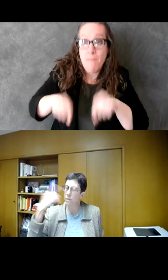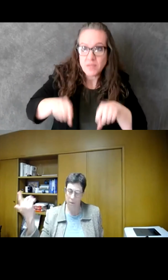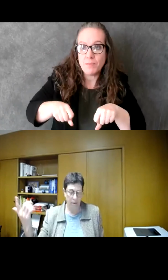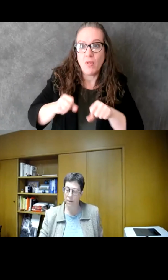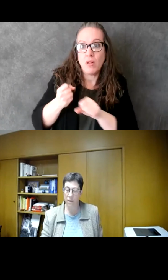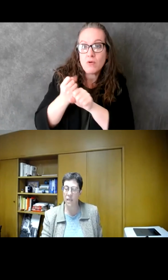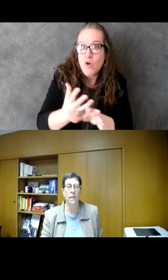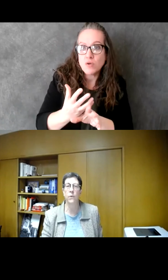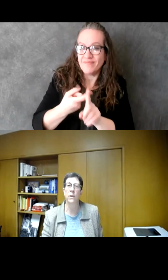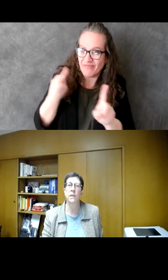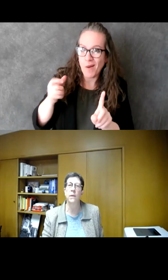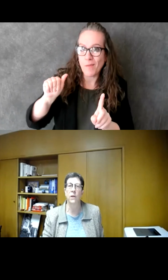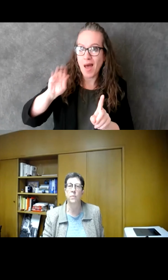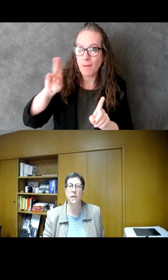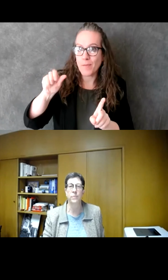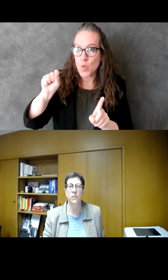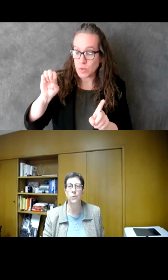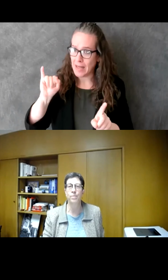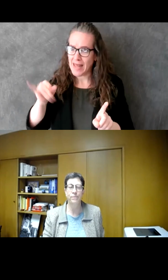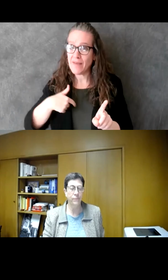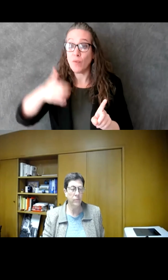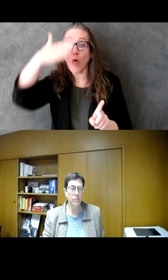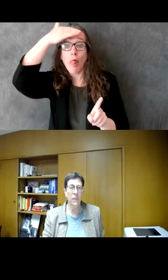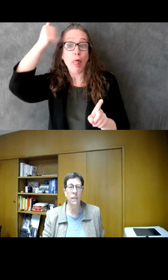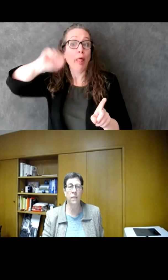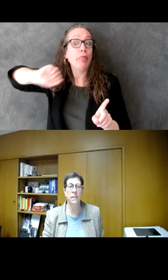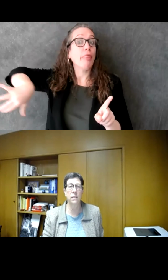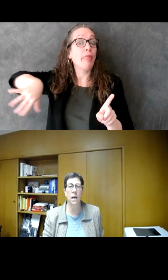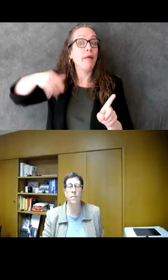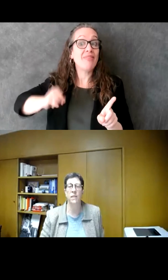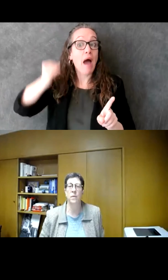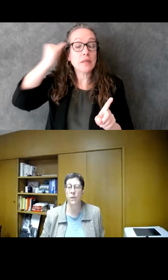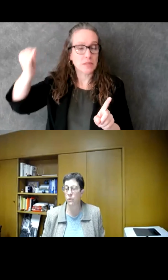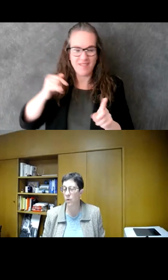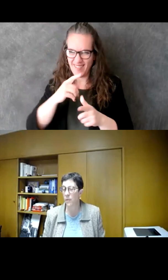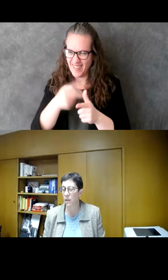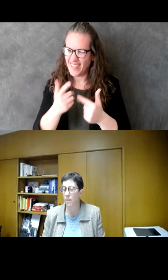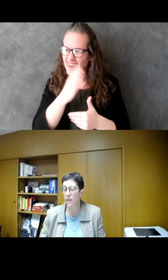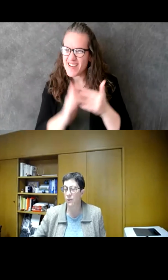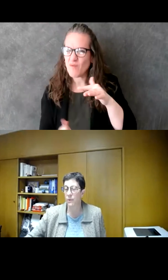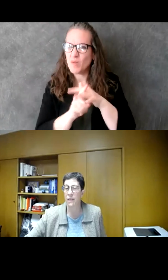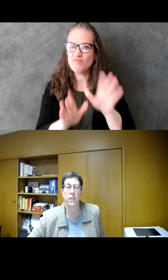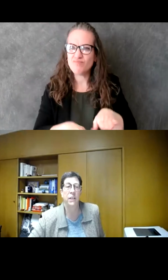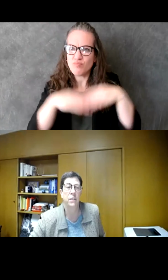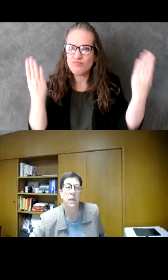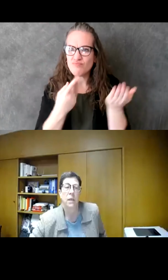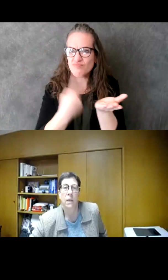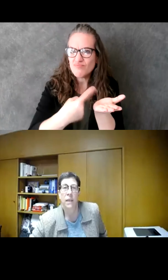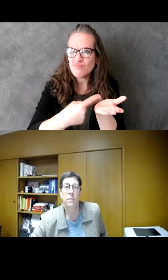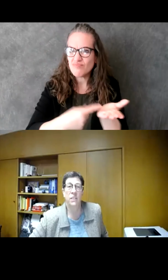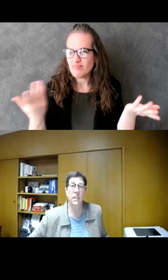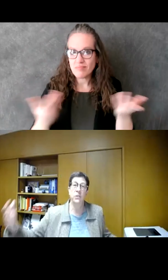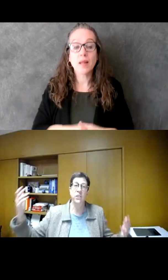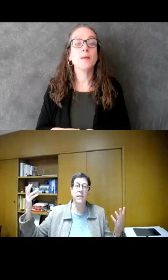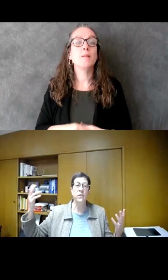of it, then it never comes up. So let's talk about some of those normal and common age-related changes